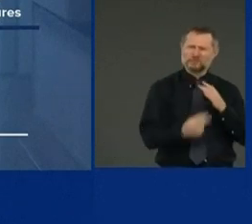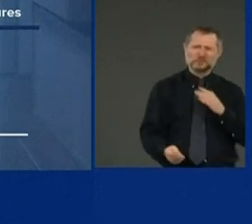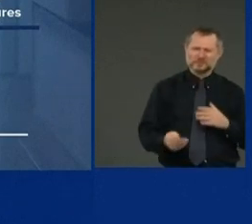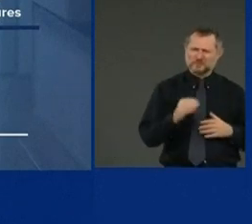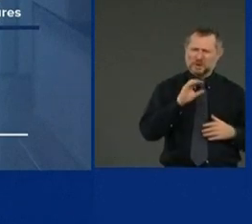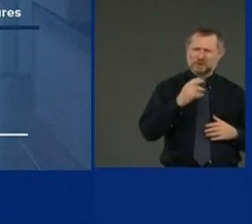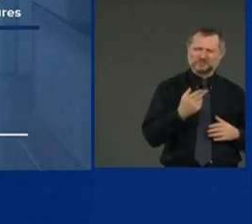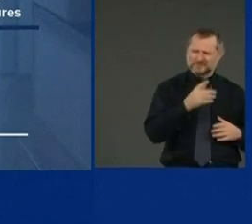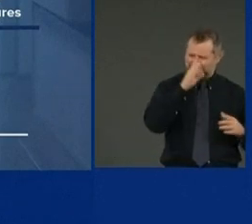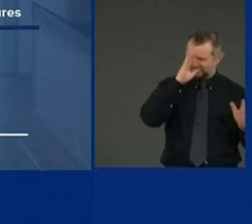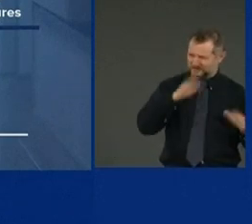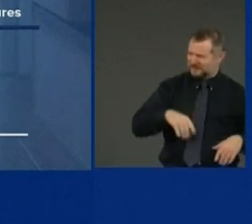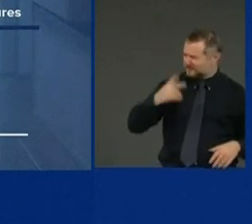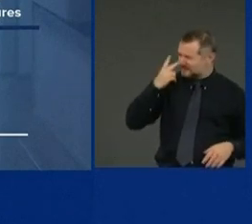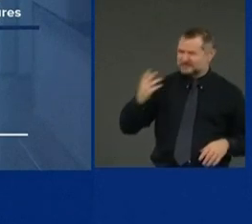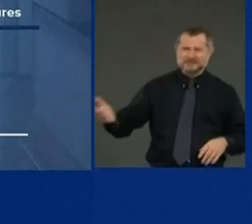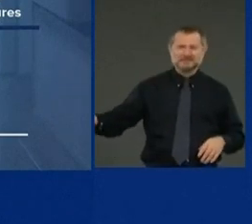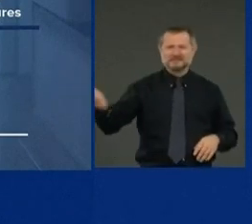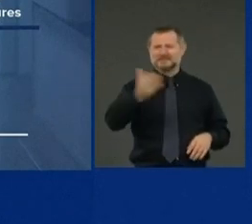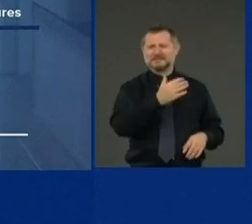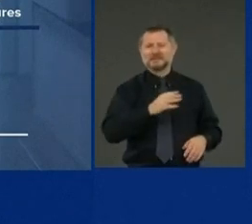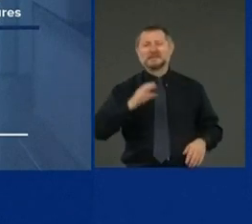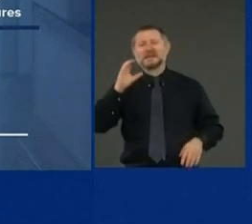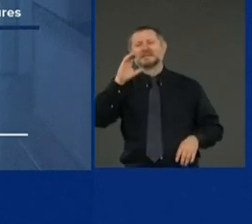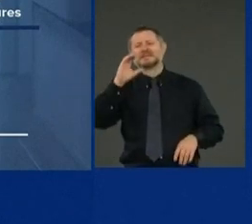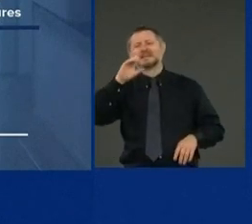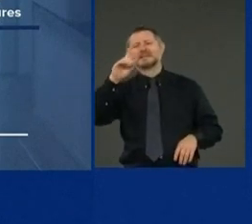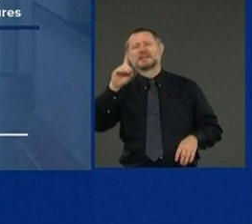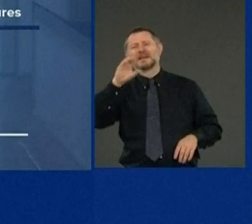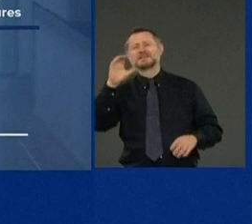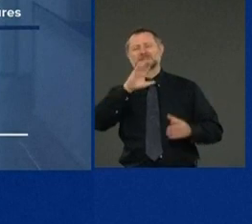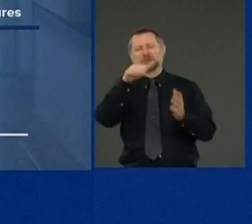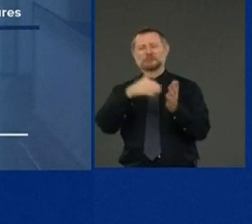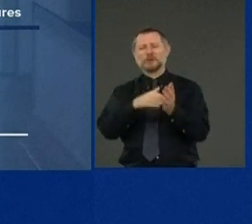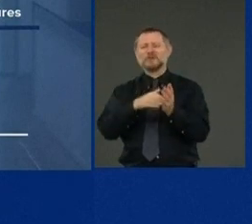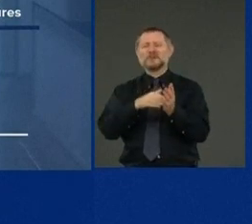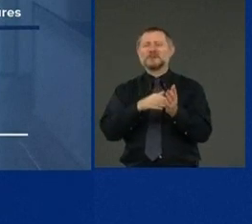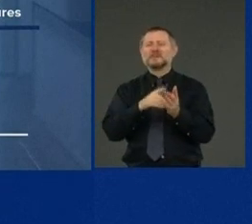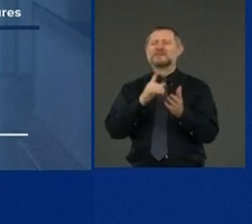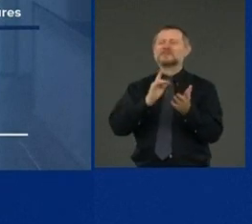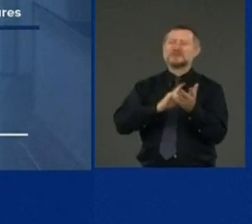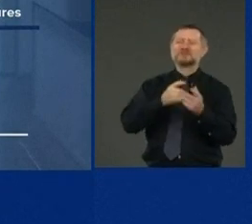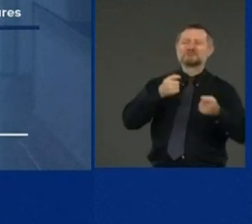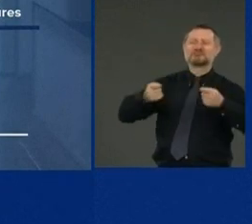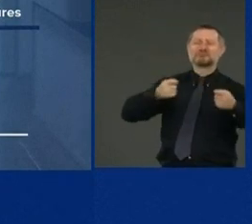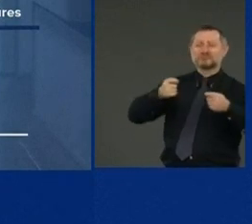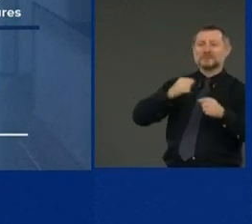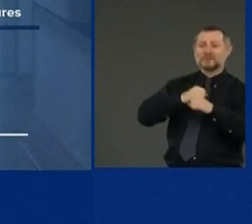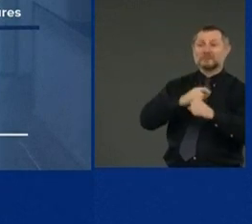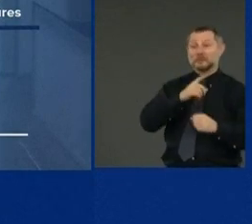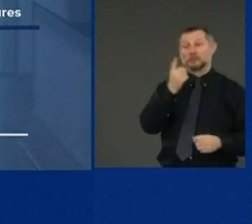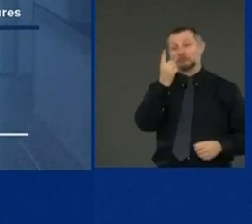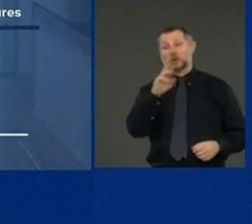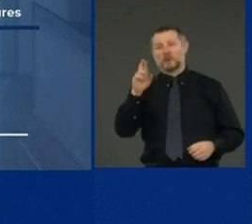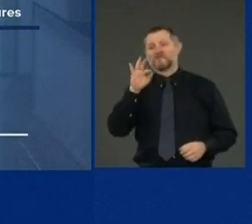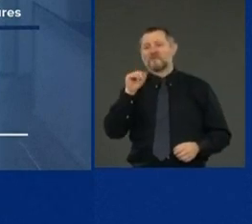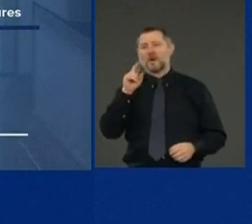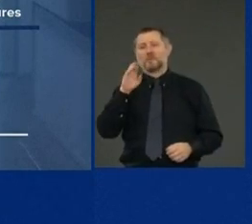the CDC and Dr. Fauci are in such a difficult position, because they